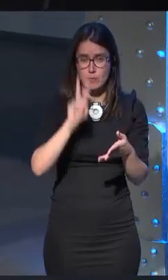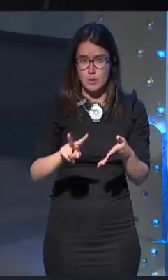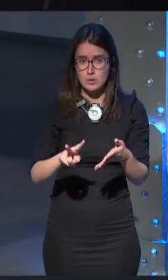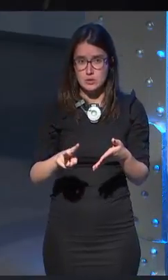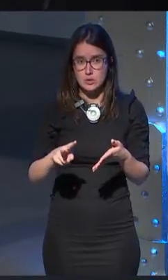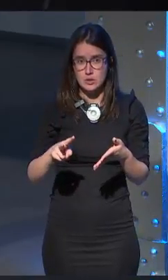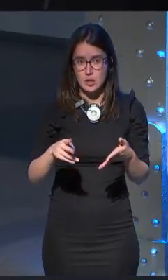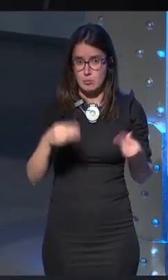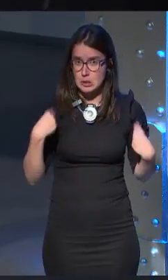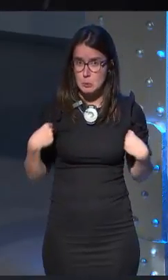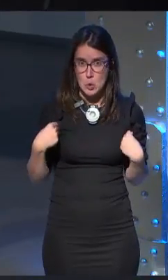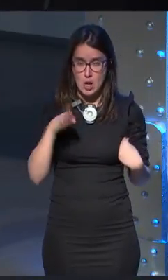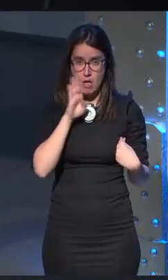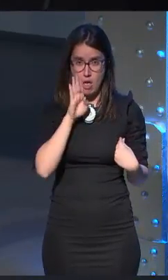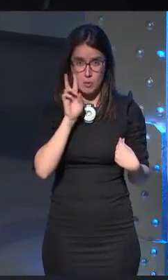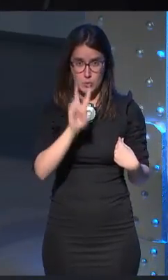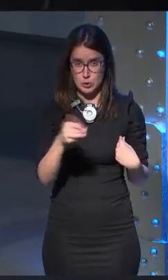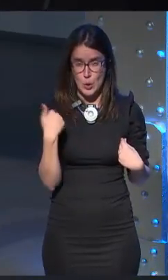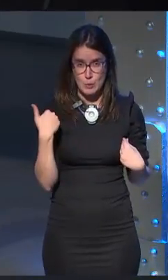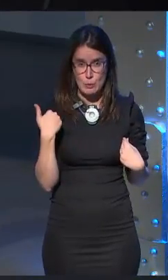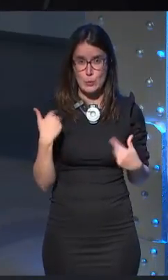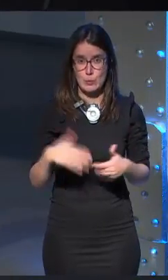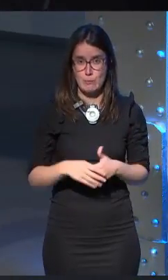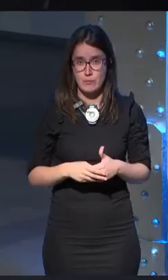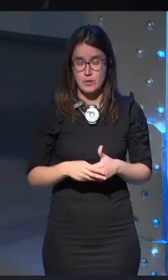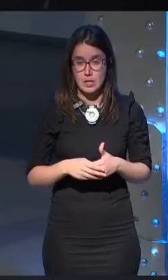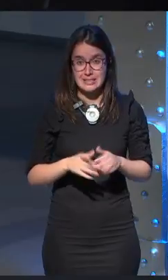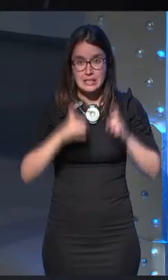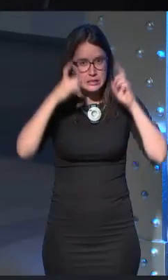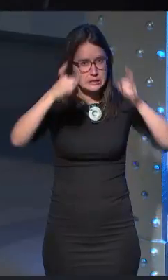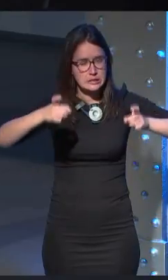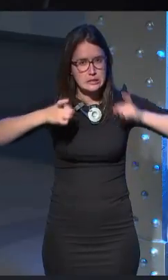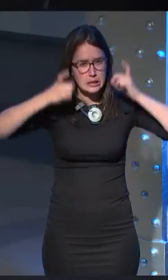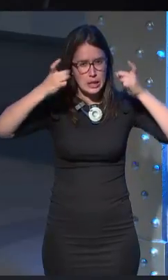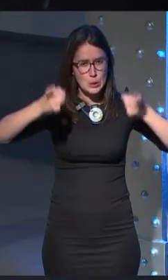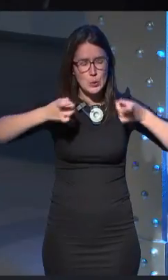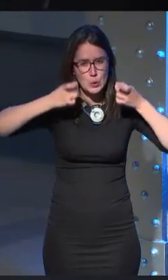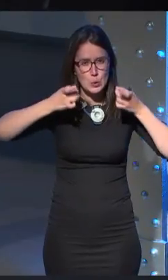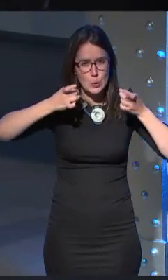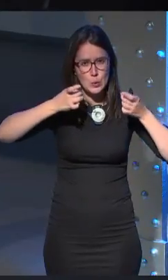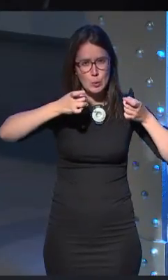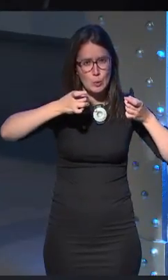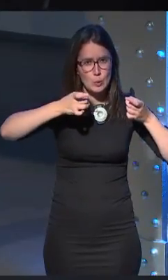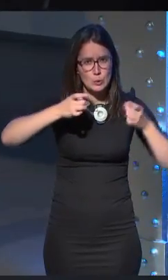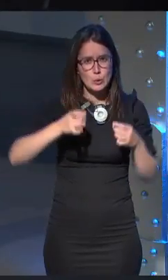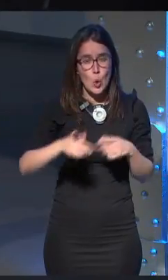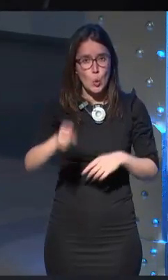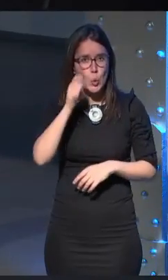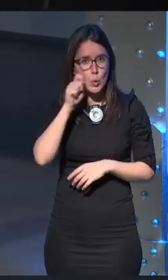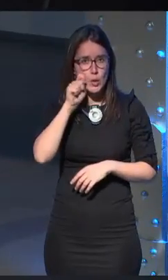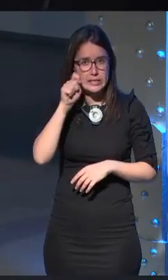Origin, you know, they're trying to put tourists in suborbital flight, ballistic